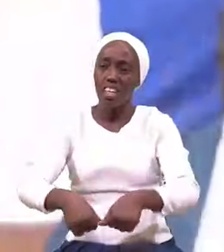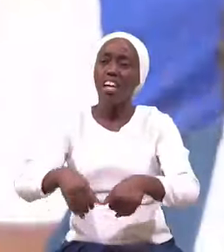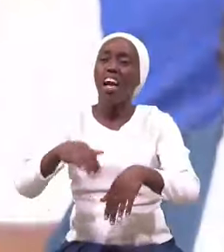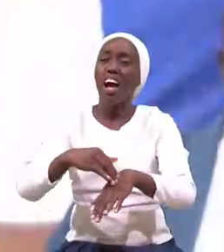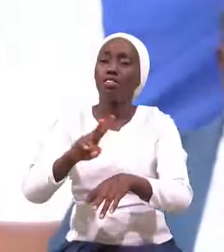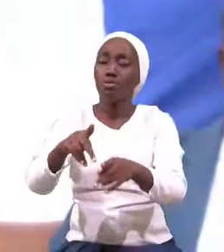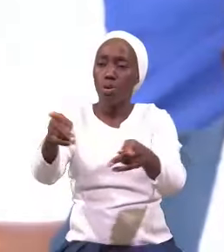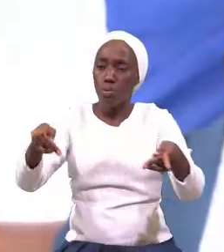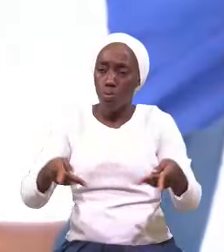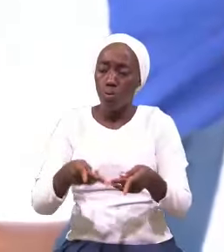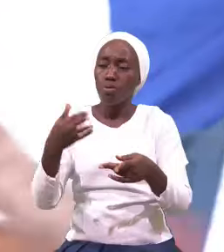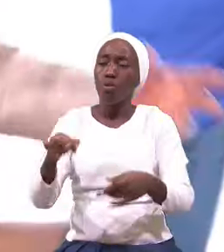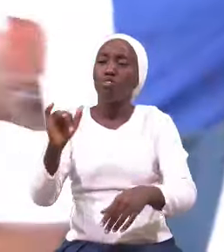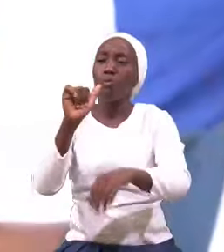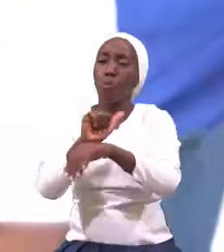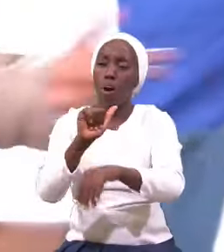of duty.